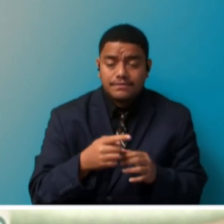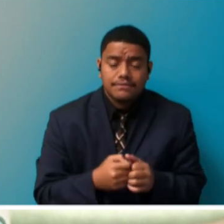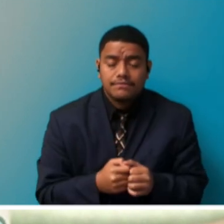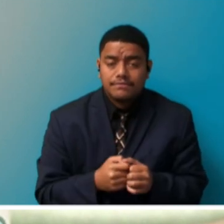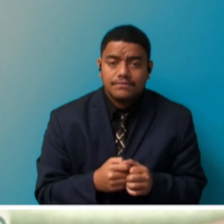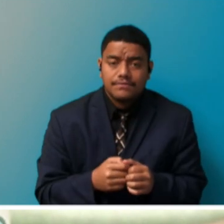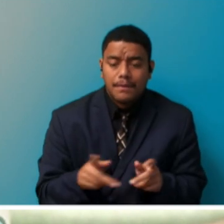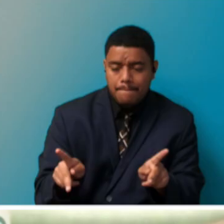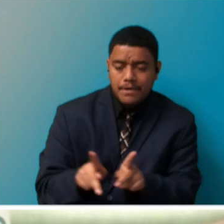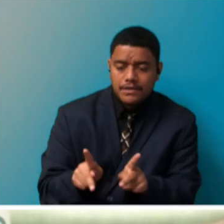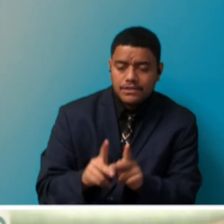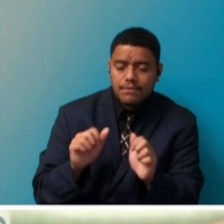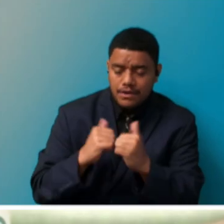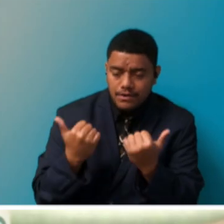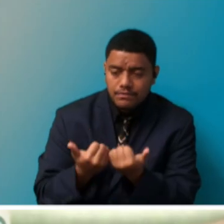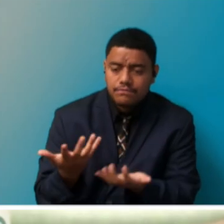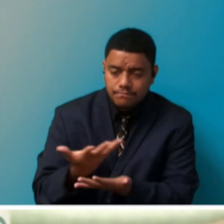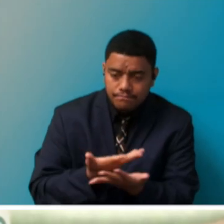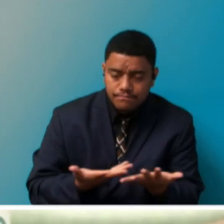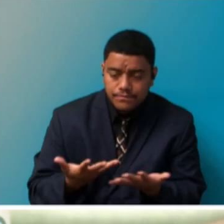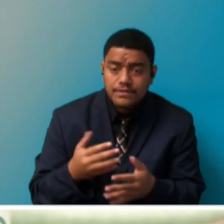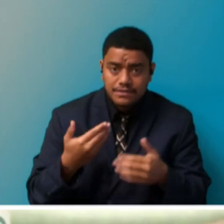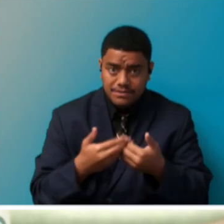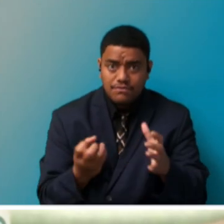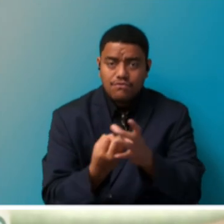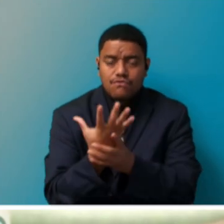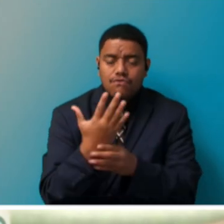agreement. That is starting to grow some momentum.